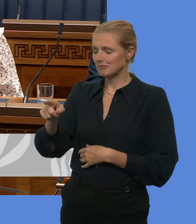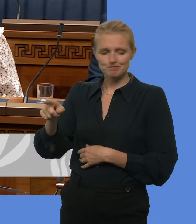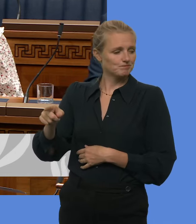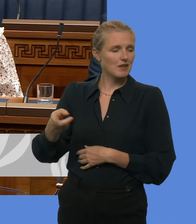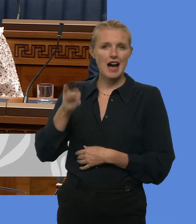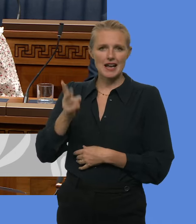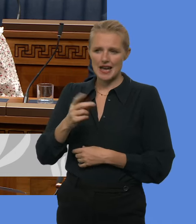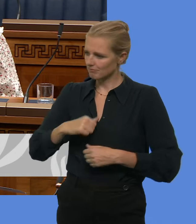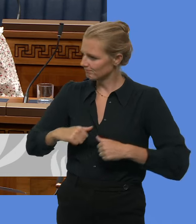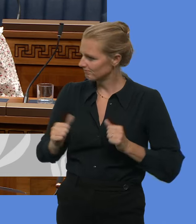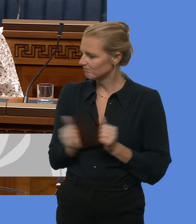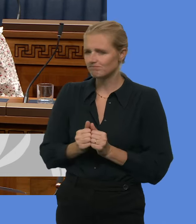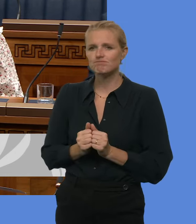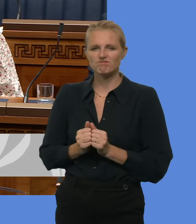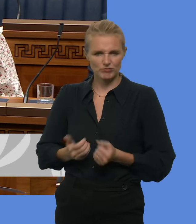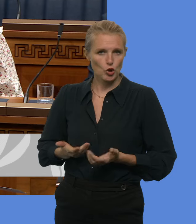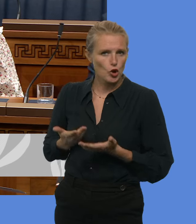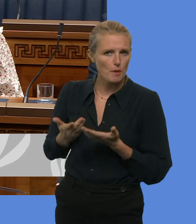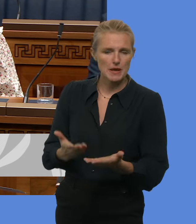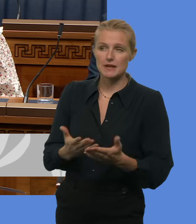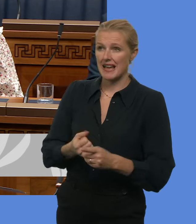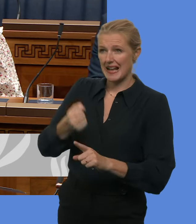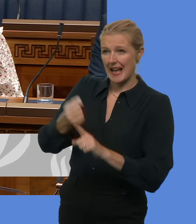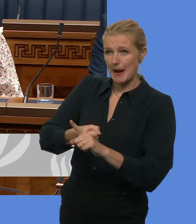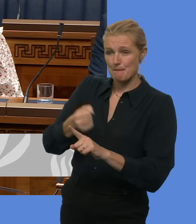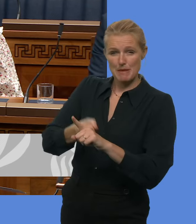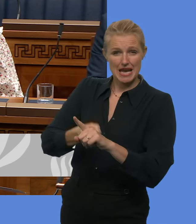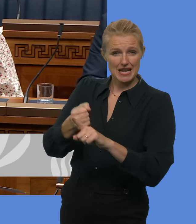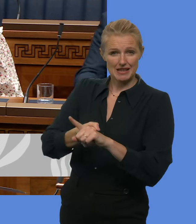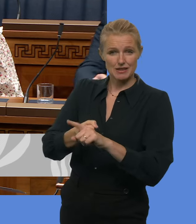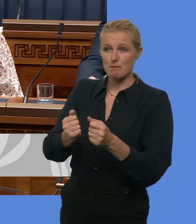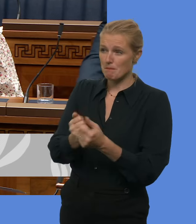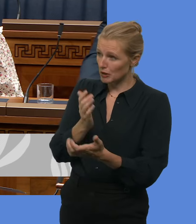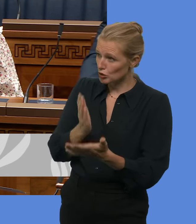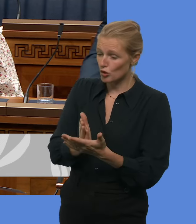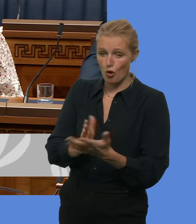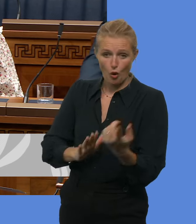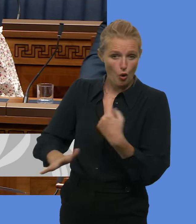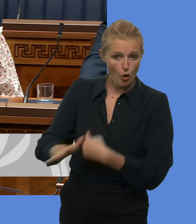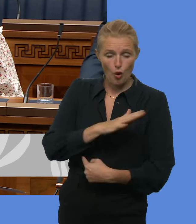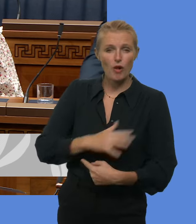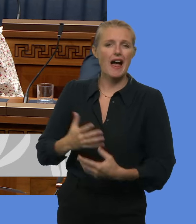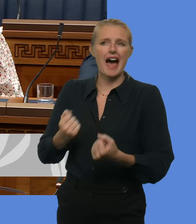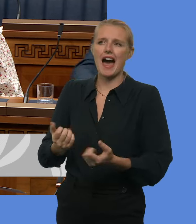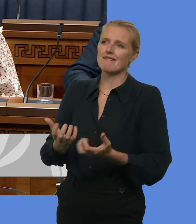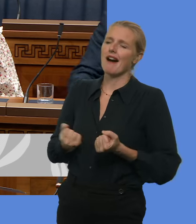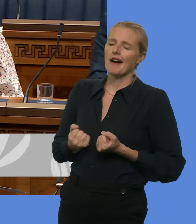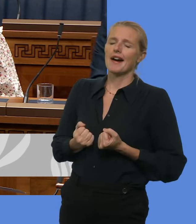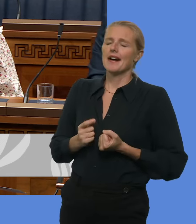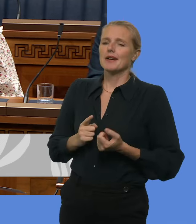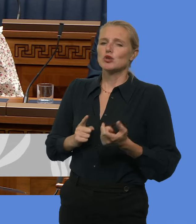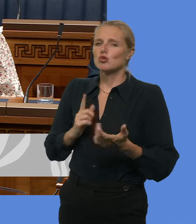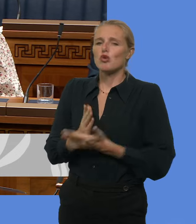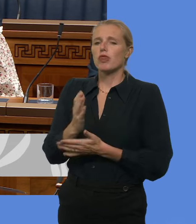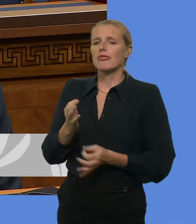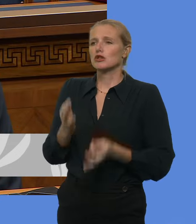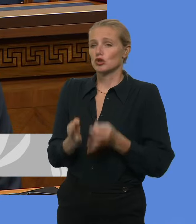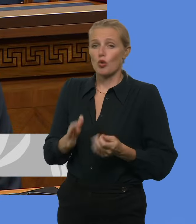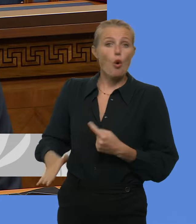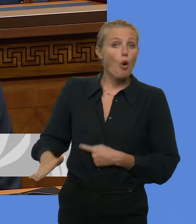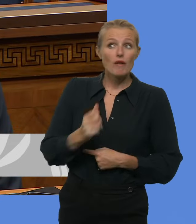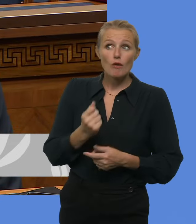across this House to campaigning for the best opportunity for truth and justice for all, and that all should have that same opportunity to get that truth